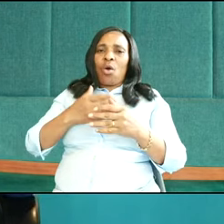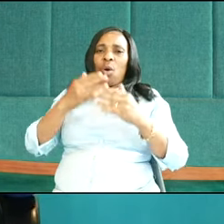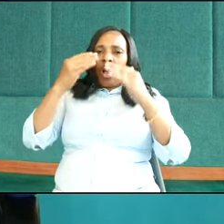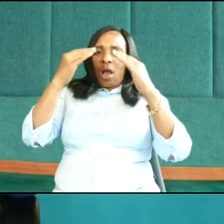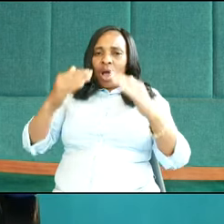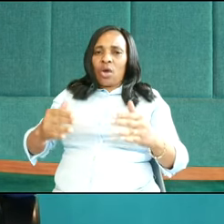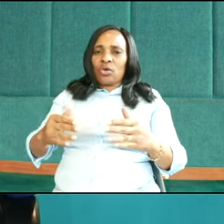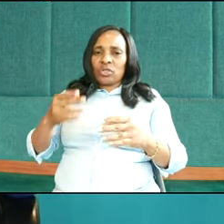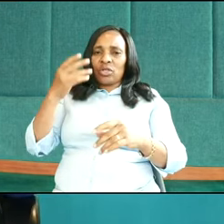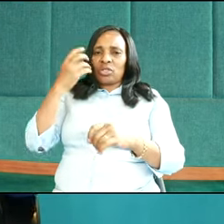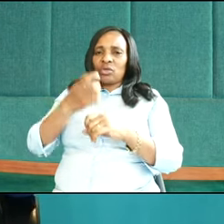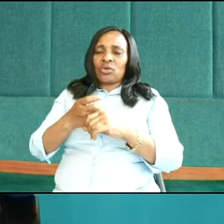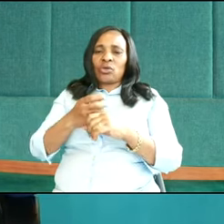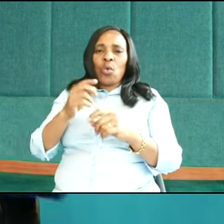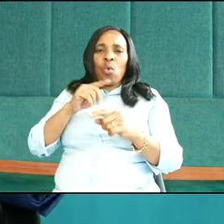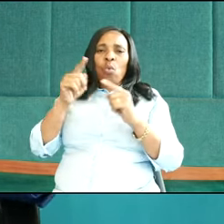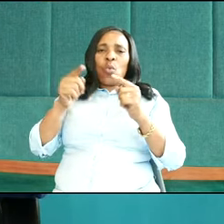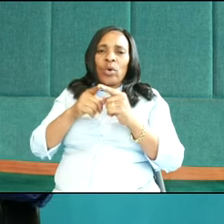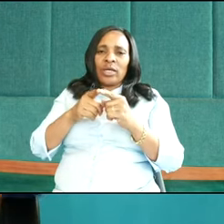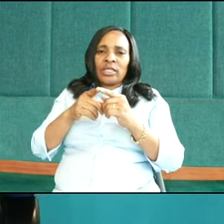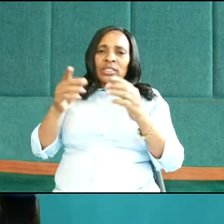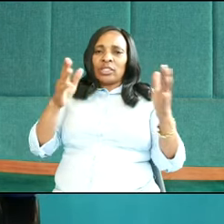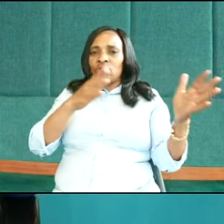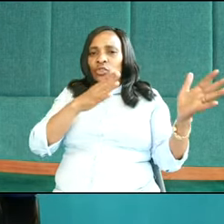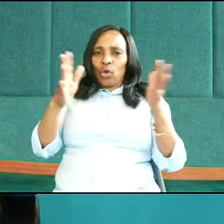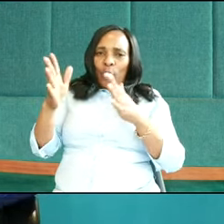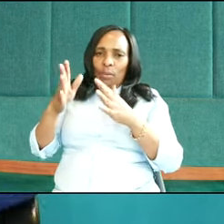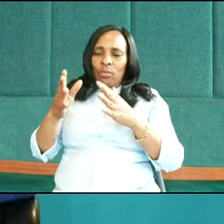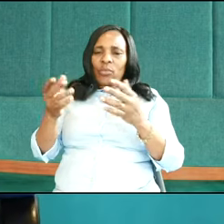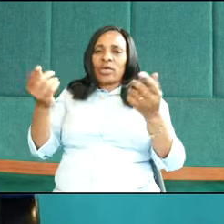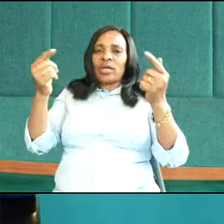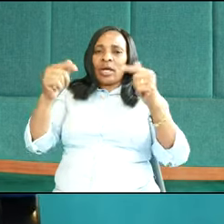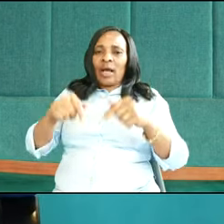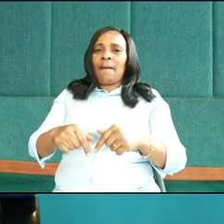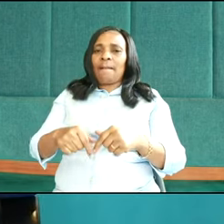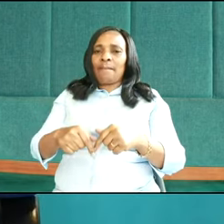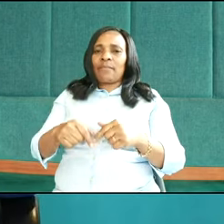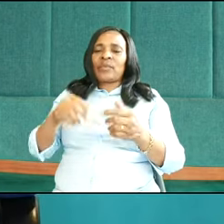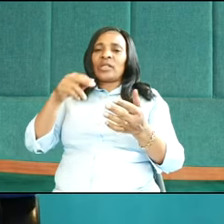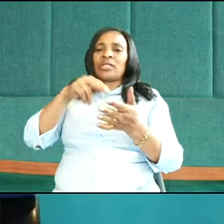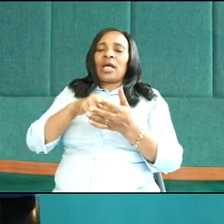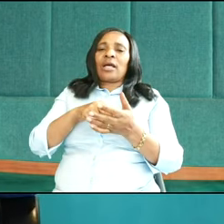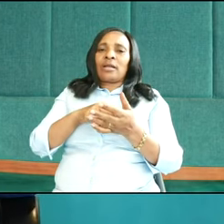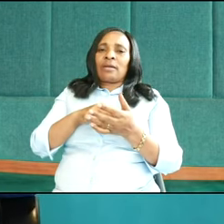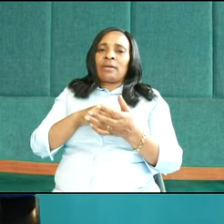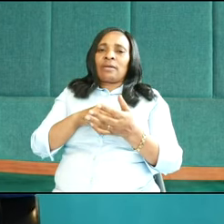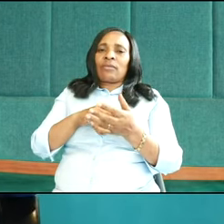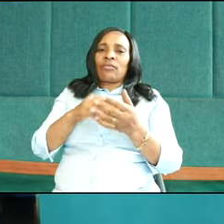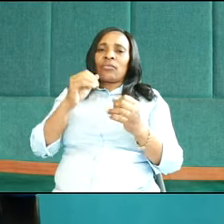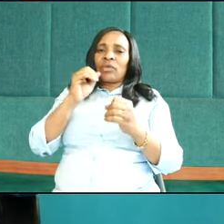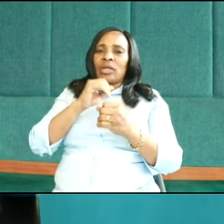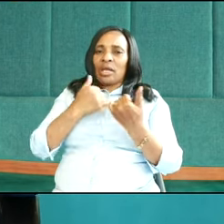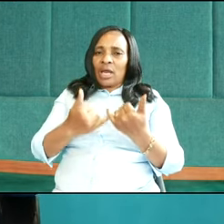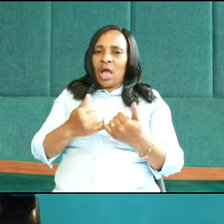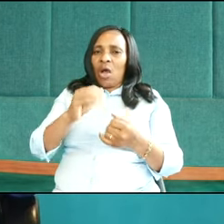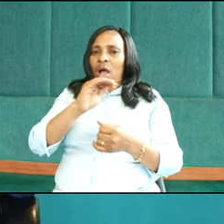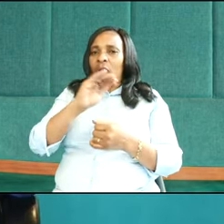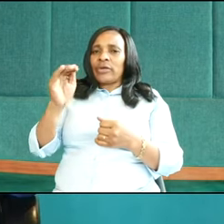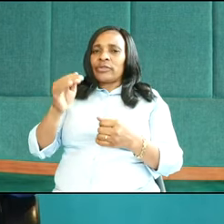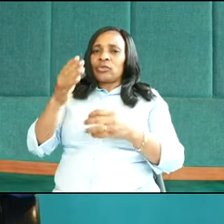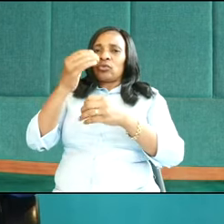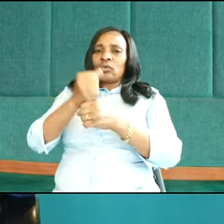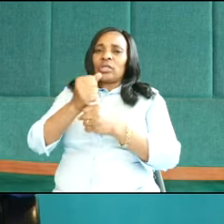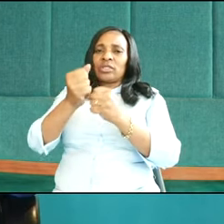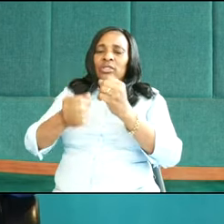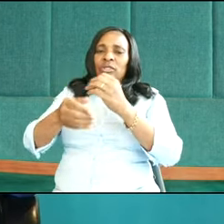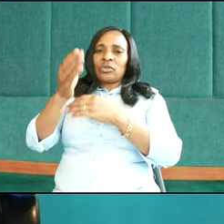rock, such that when the storm would come, then, you know, it would withstand. And this is really just us to trust in God,